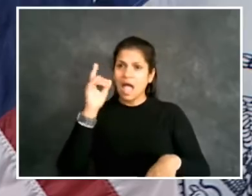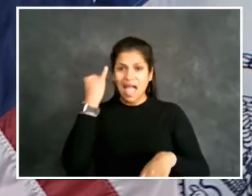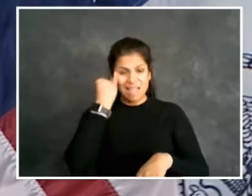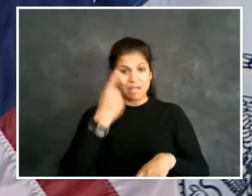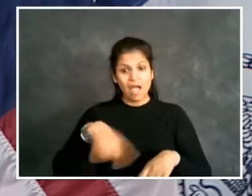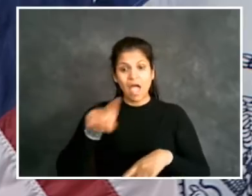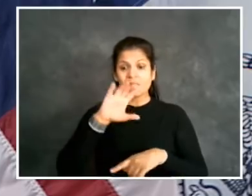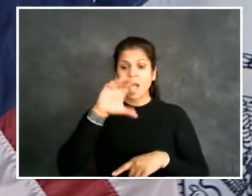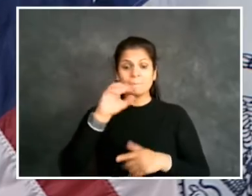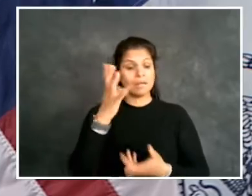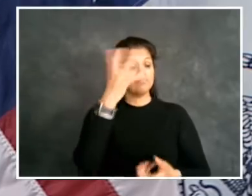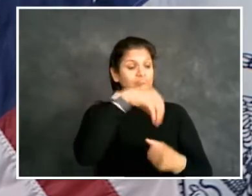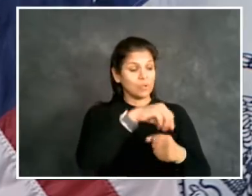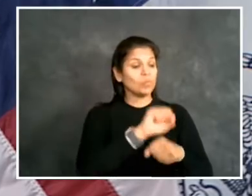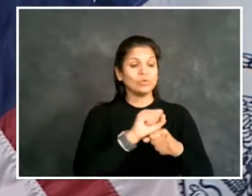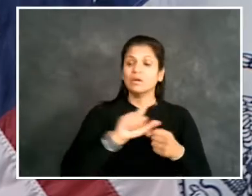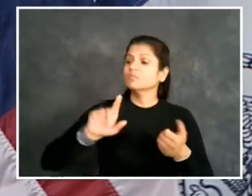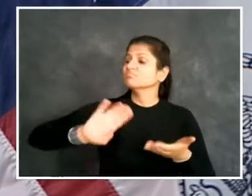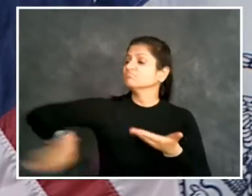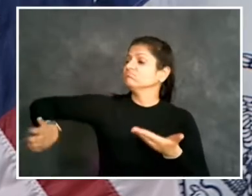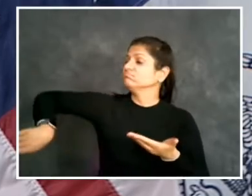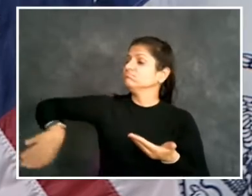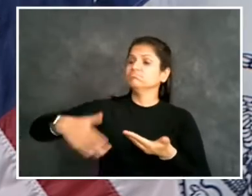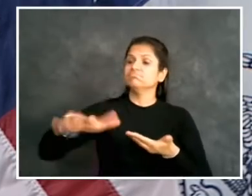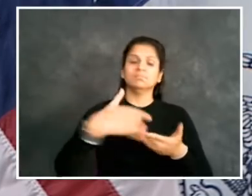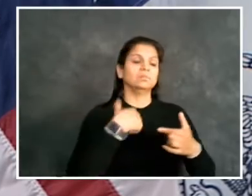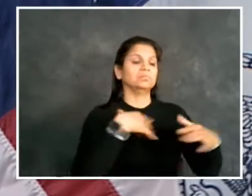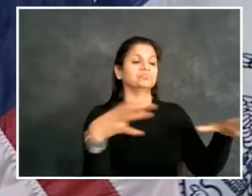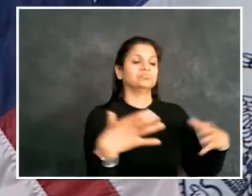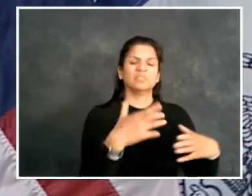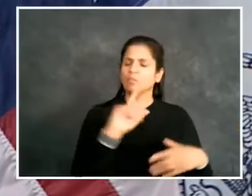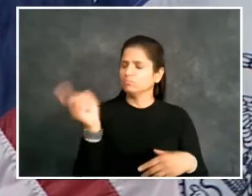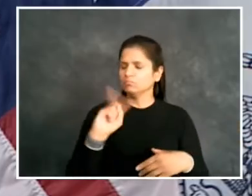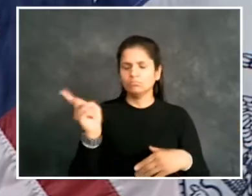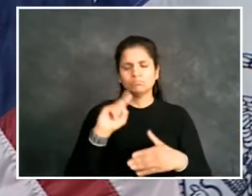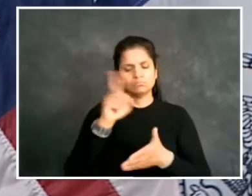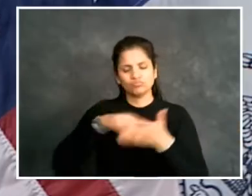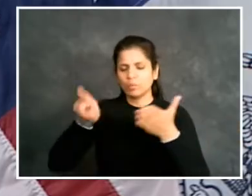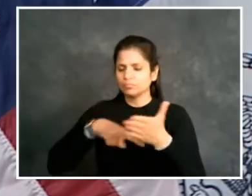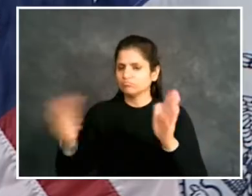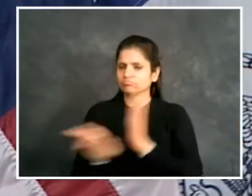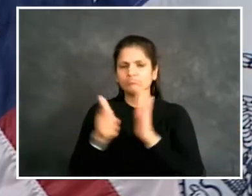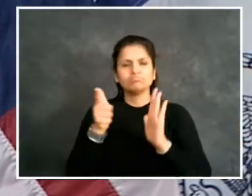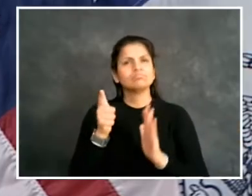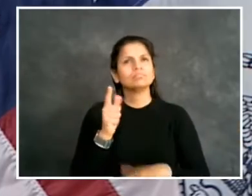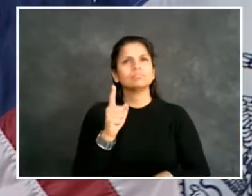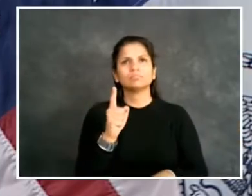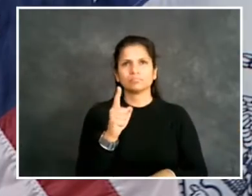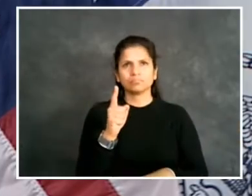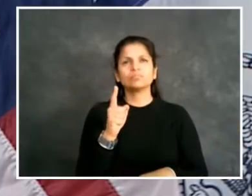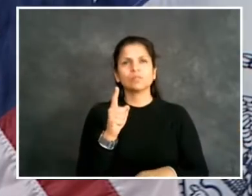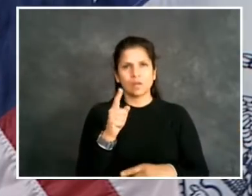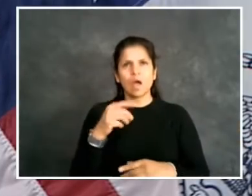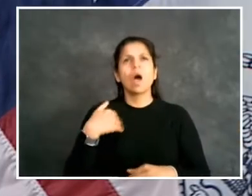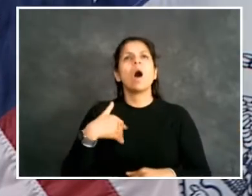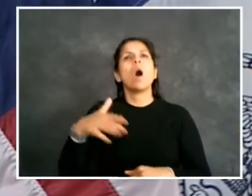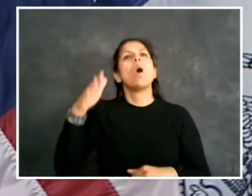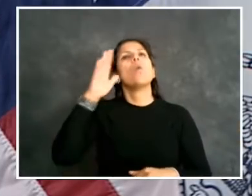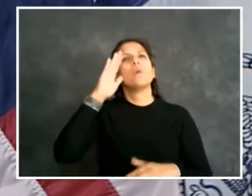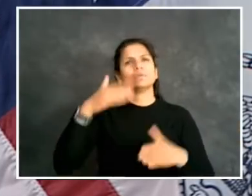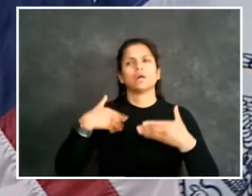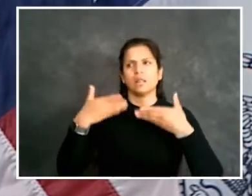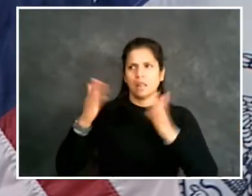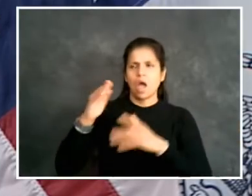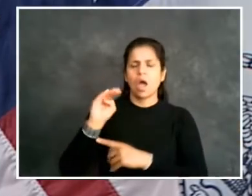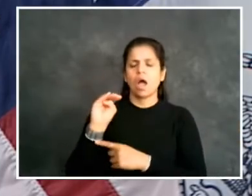to determine if they still need the help to protect lives. That is the first concern here,